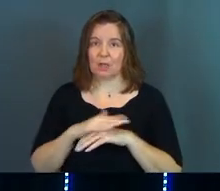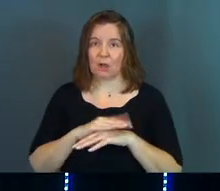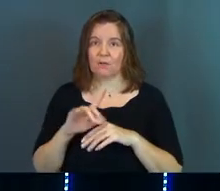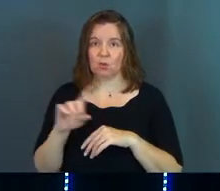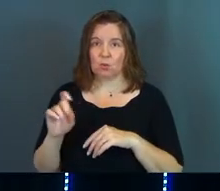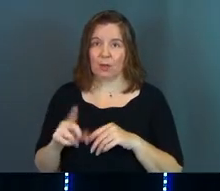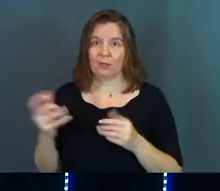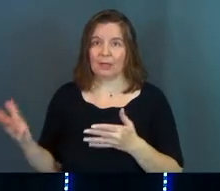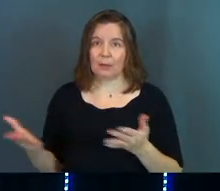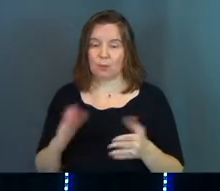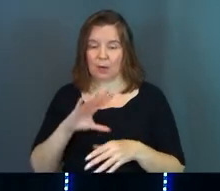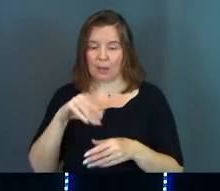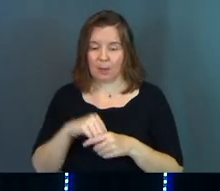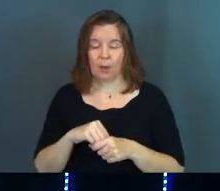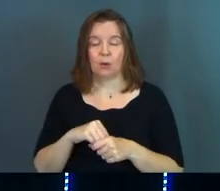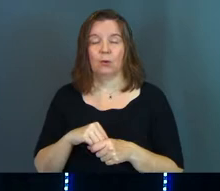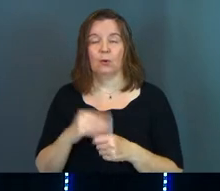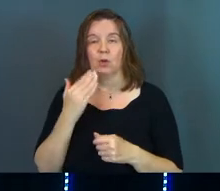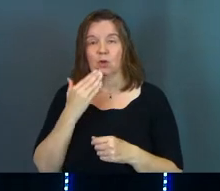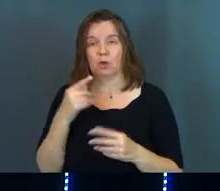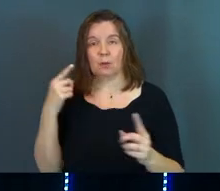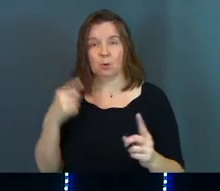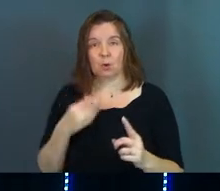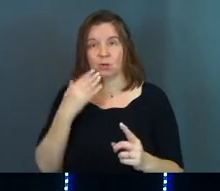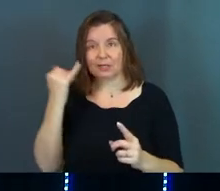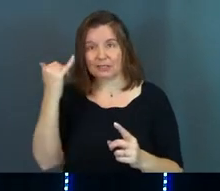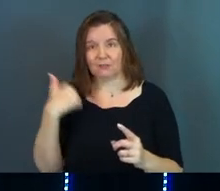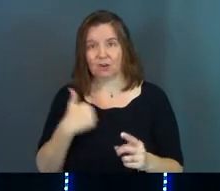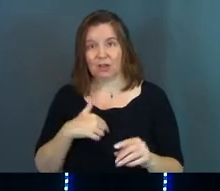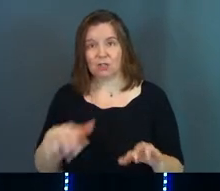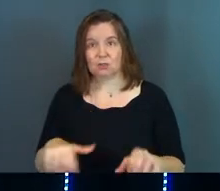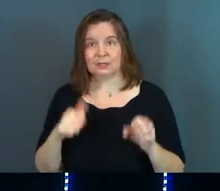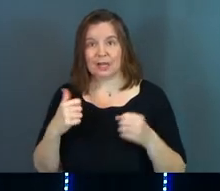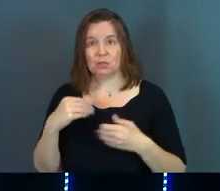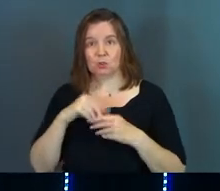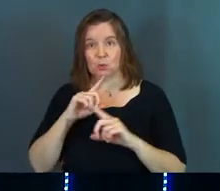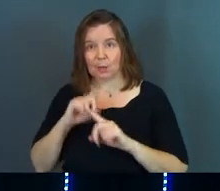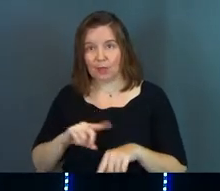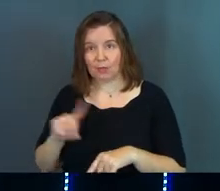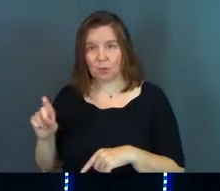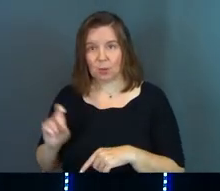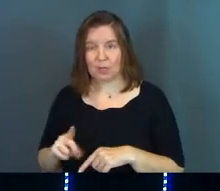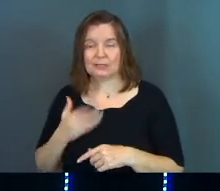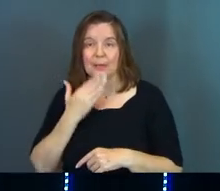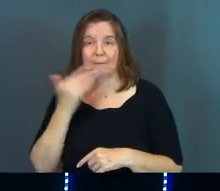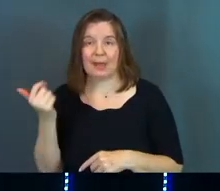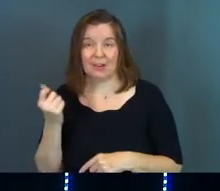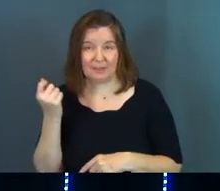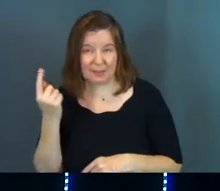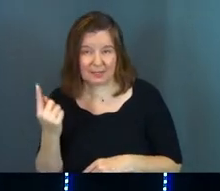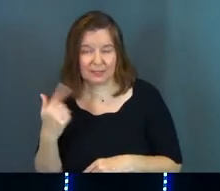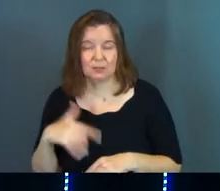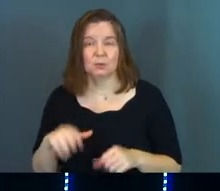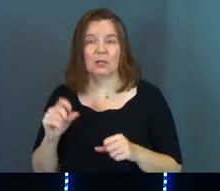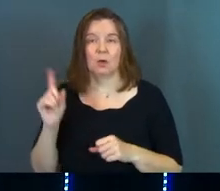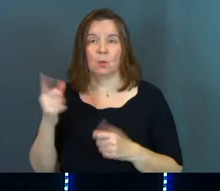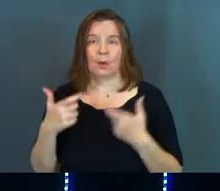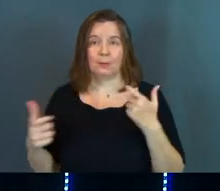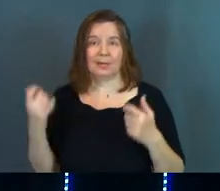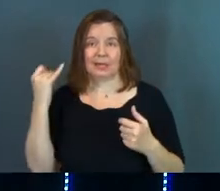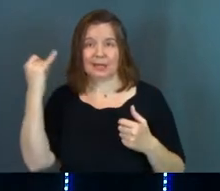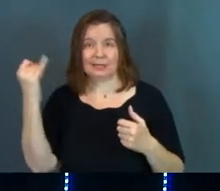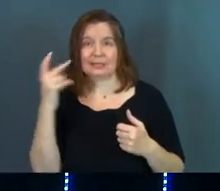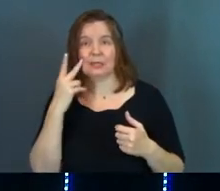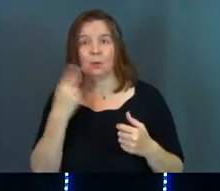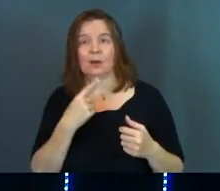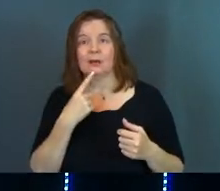these questions that can bring about a good point, a good idea for us to take to answer those questions better, if that makes sense. We're going to take one big idea